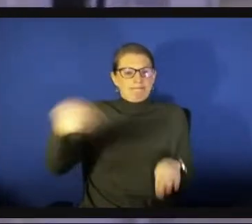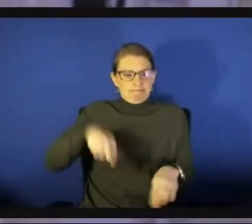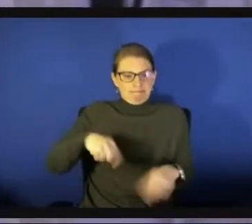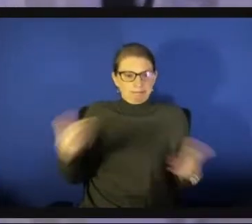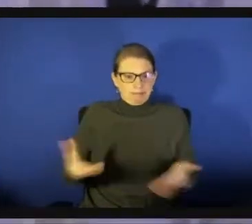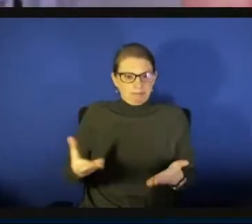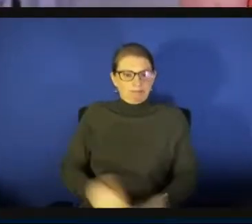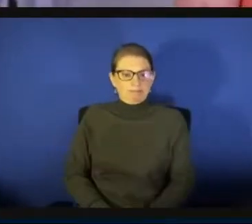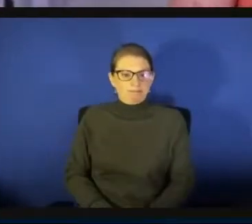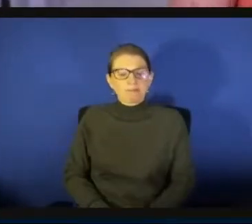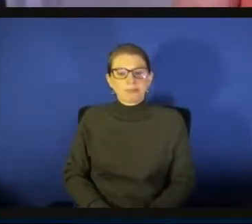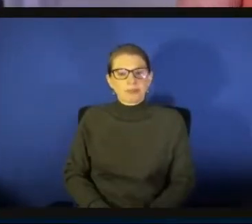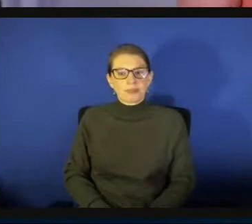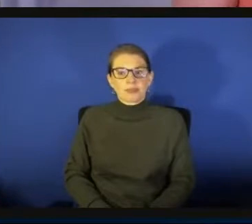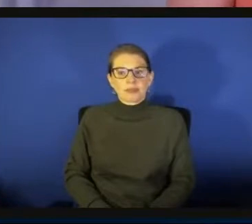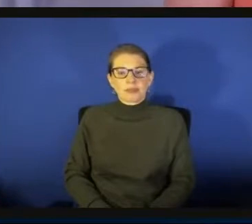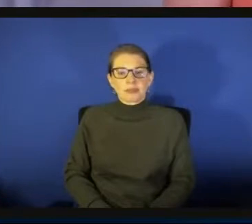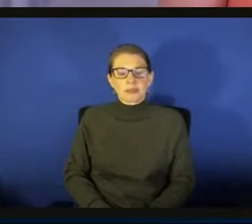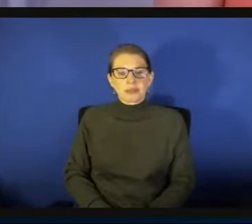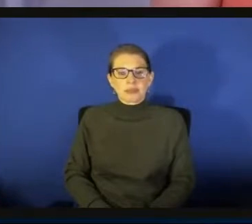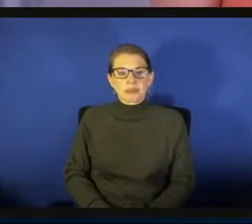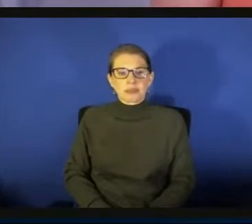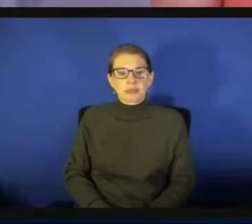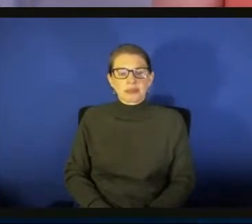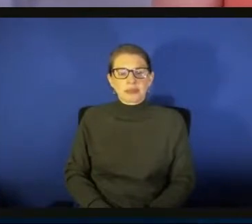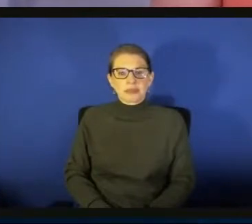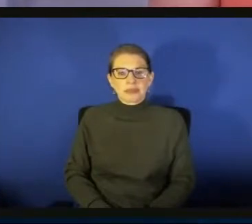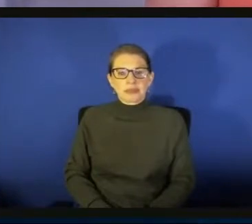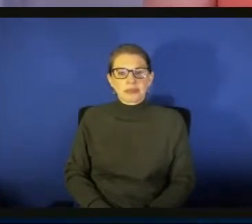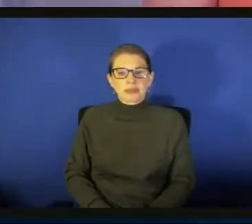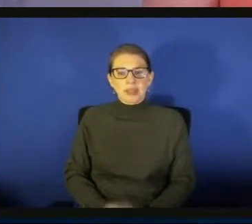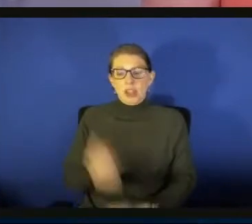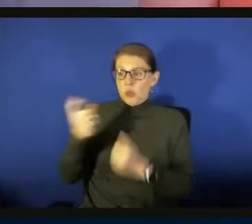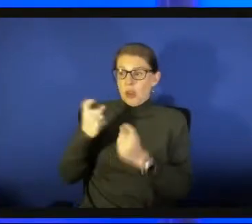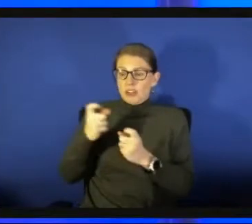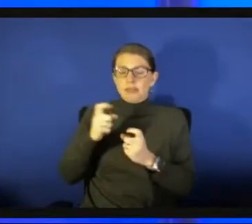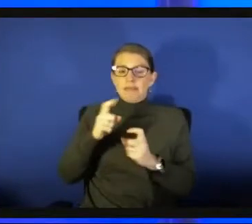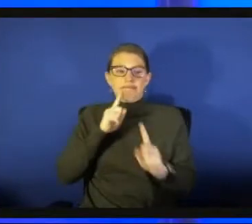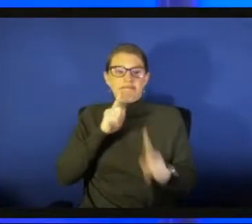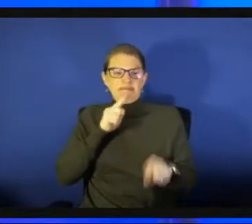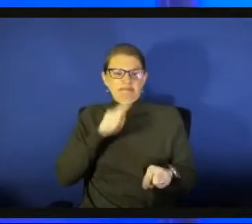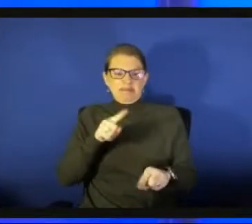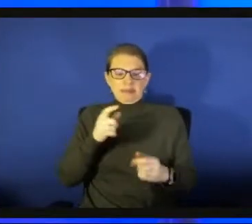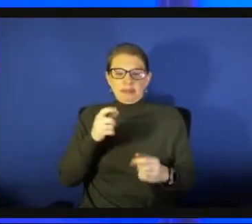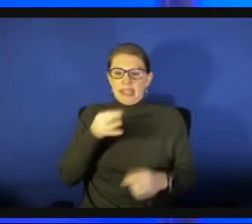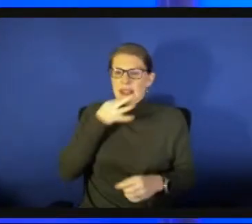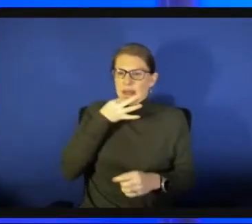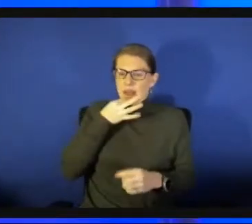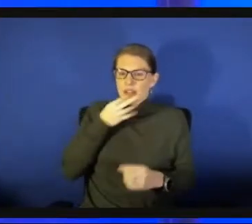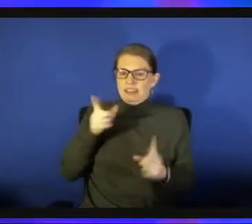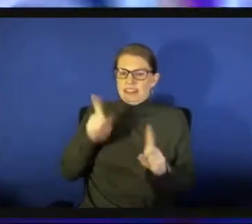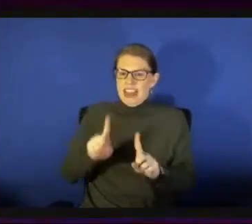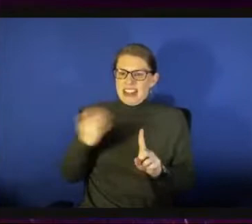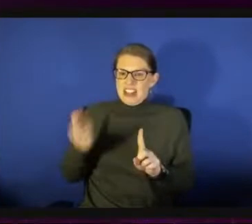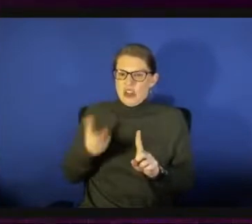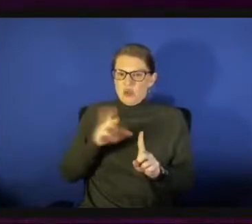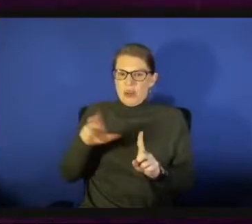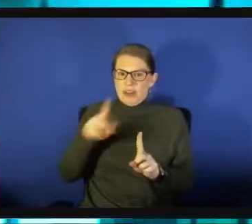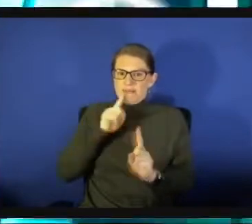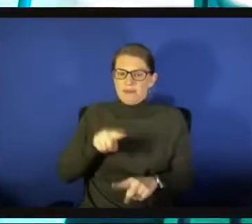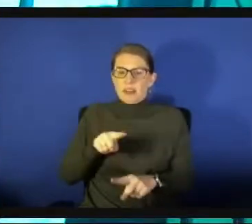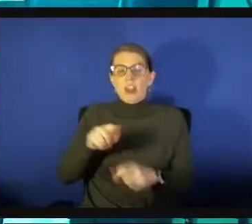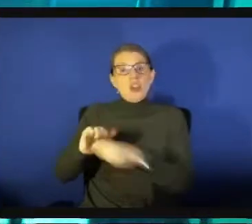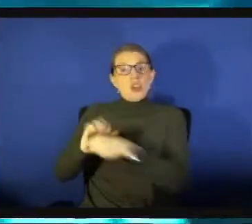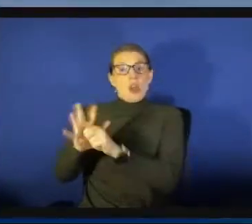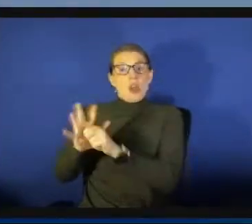and we've got our experts standing by to take them. We're getting some excellent questions, Jess, from our viewers, and a lot of them are about COVID. In fact, we got a